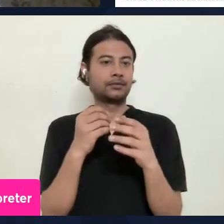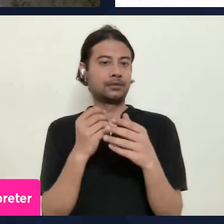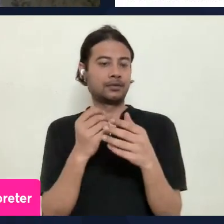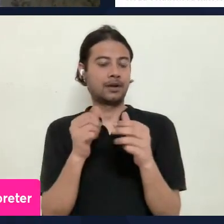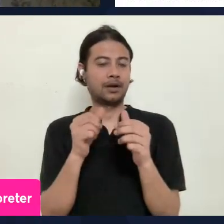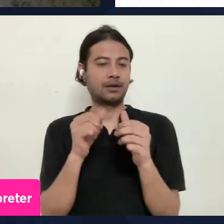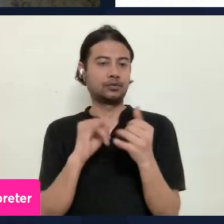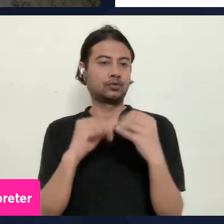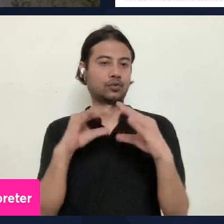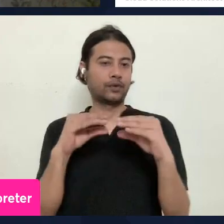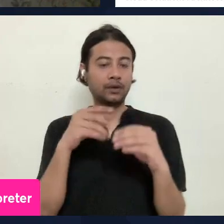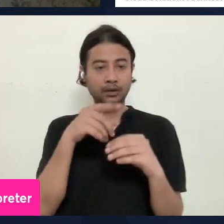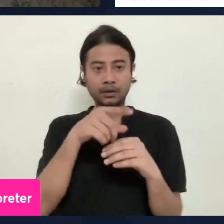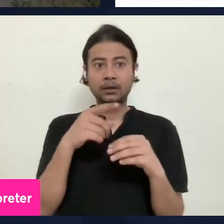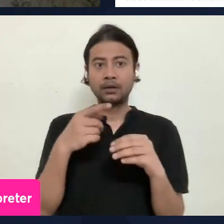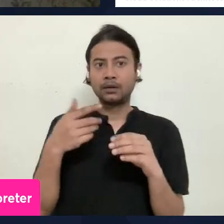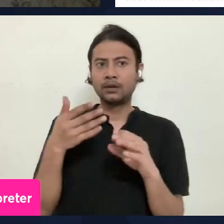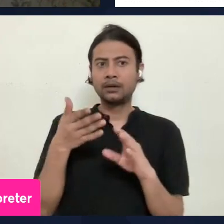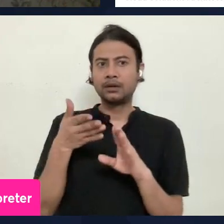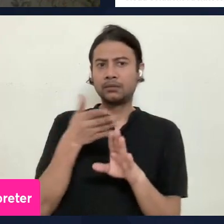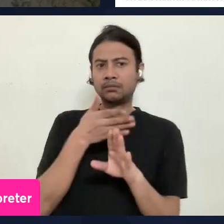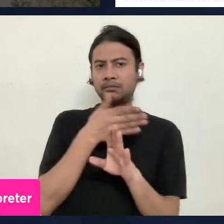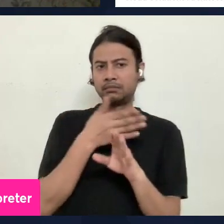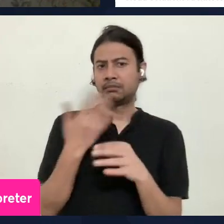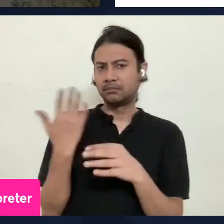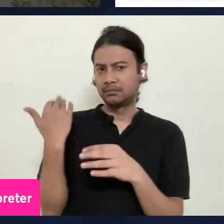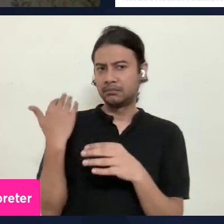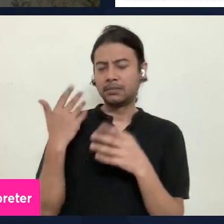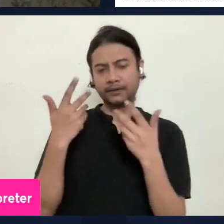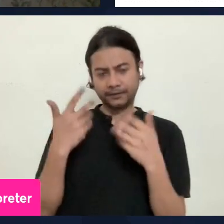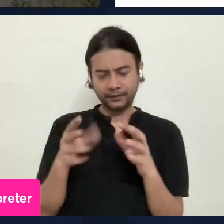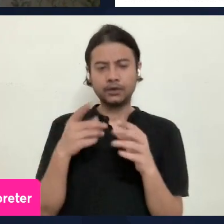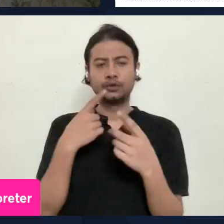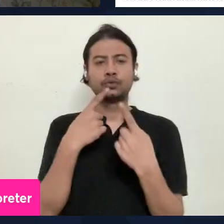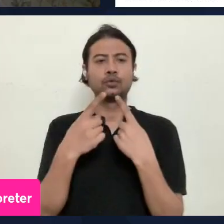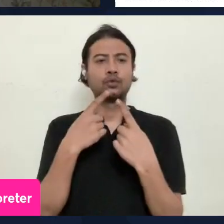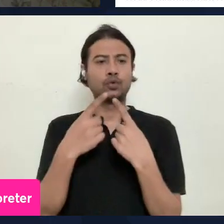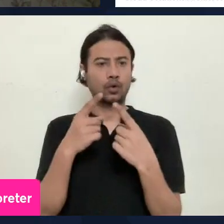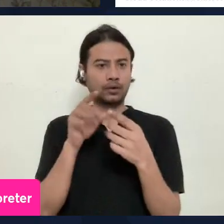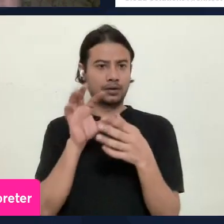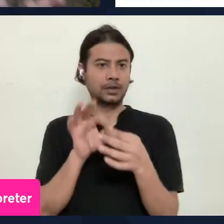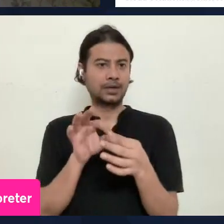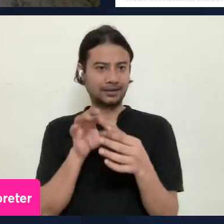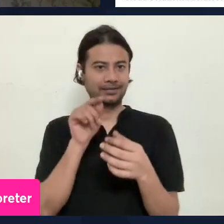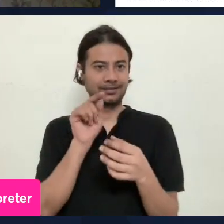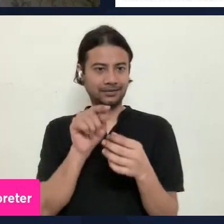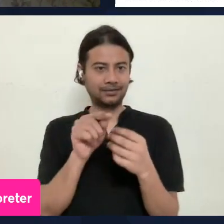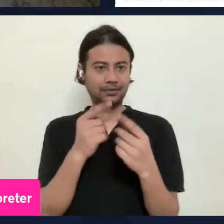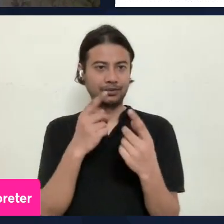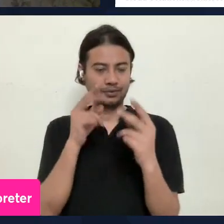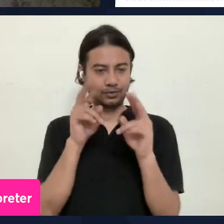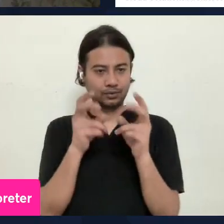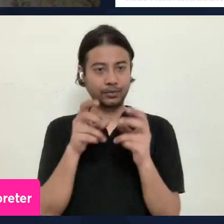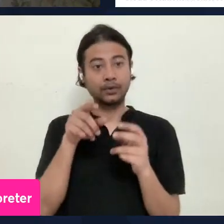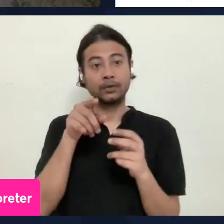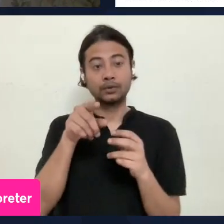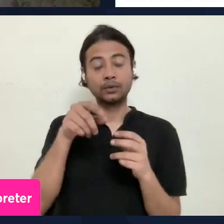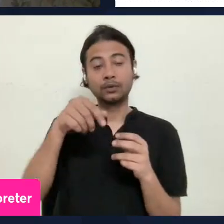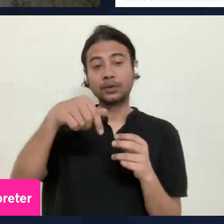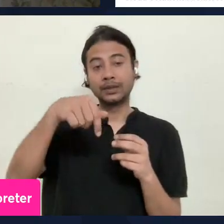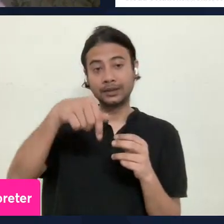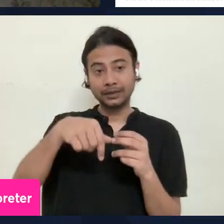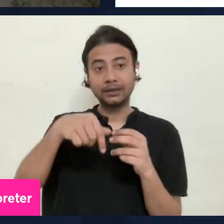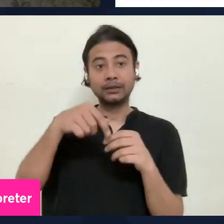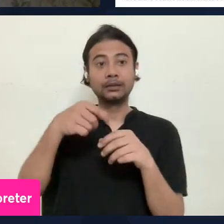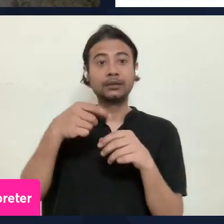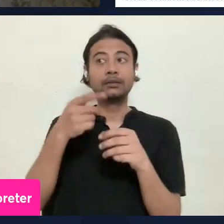months back. But for those who actually missed our previous podcast, I think it'll be a good note to start this podcast on. If you can just